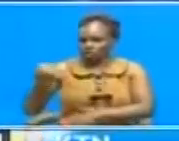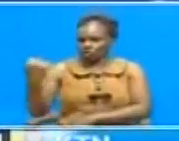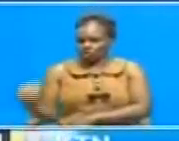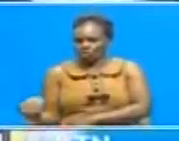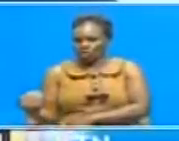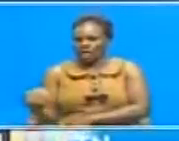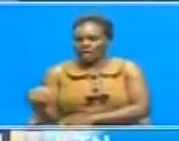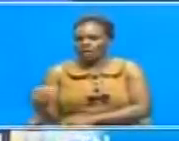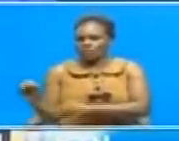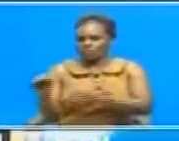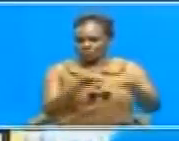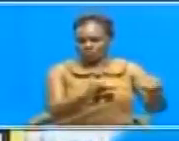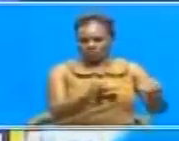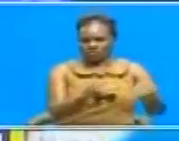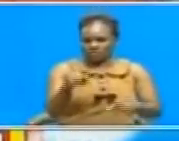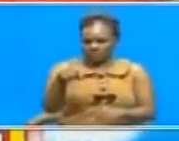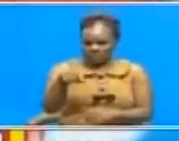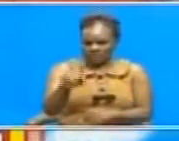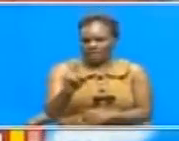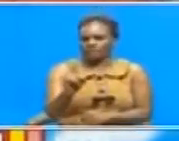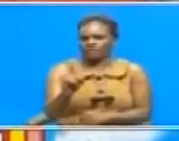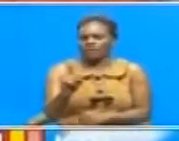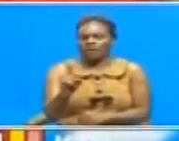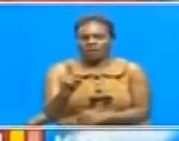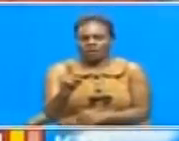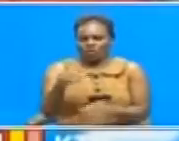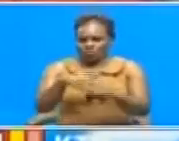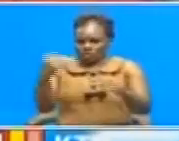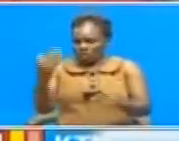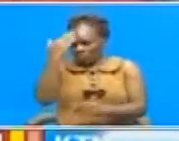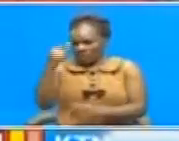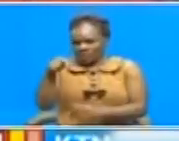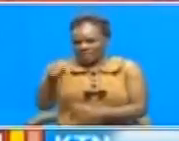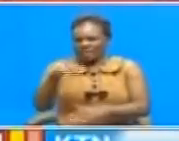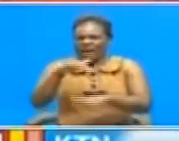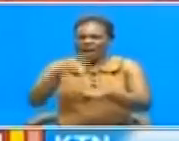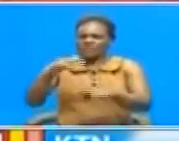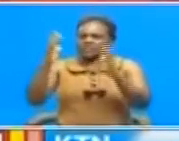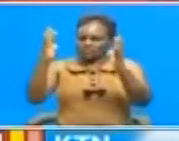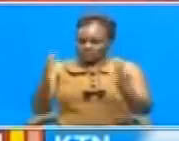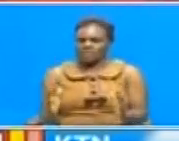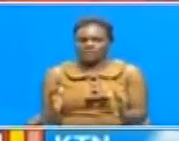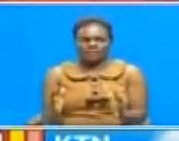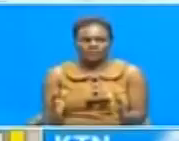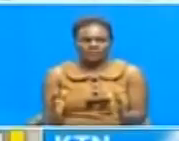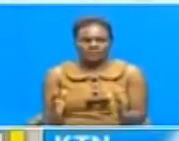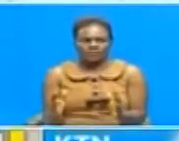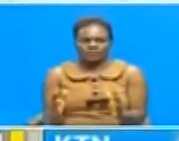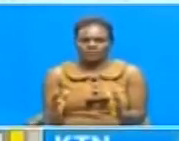whole new environment, as she still is withdrawn, having been terribly affected by the ordeal.